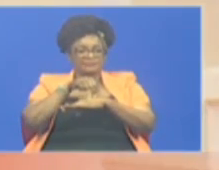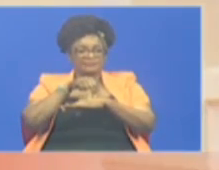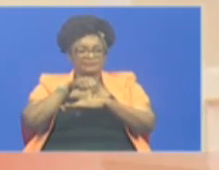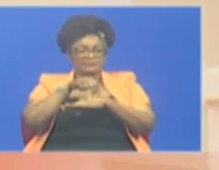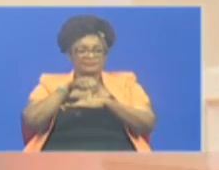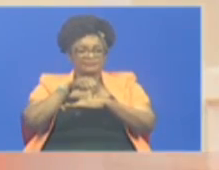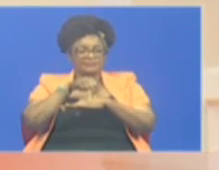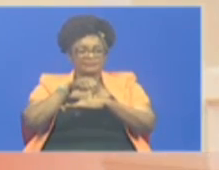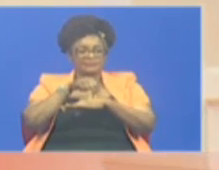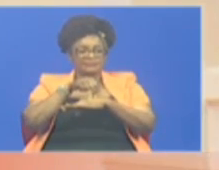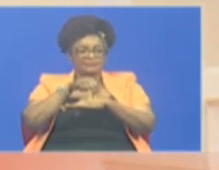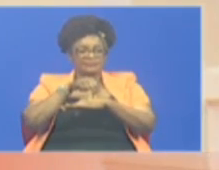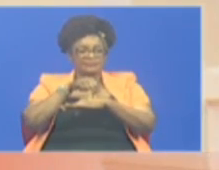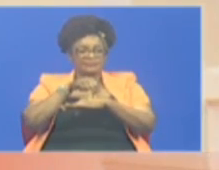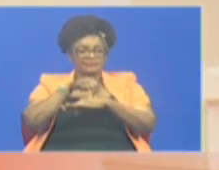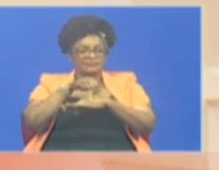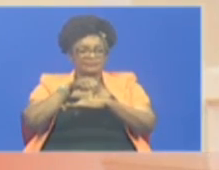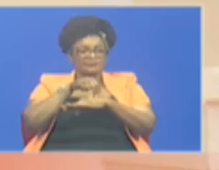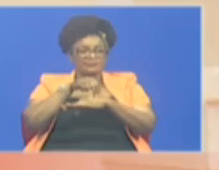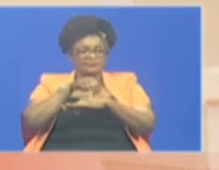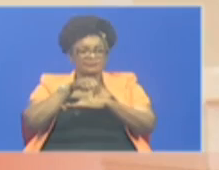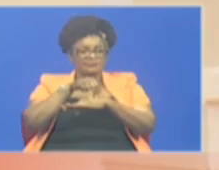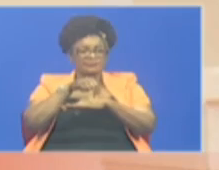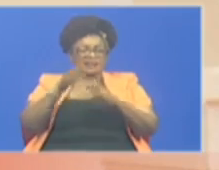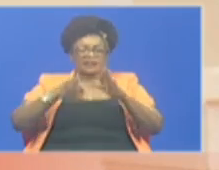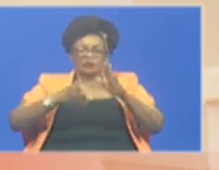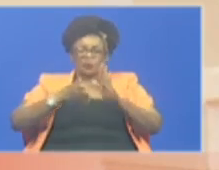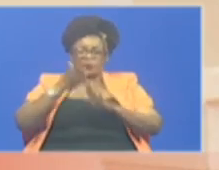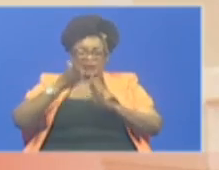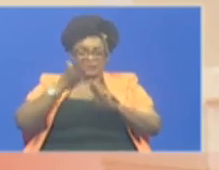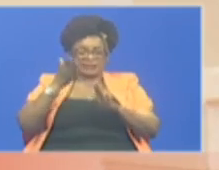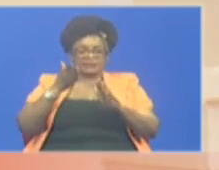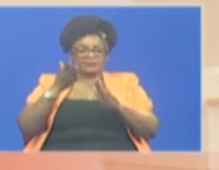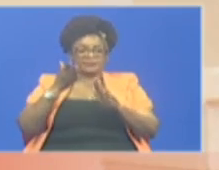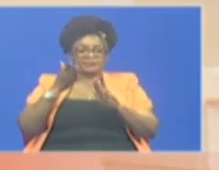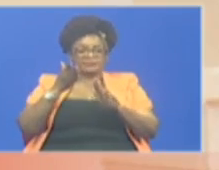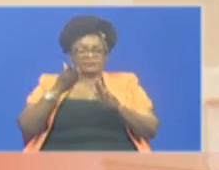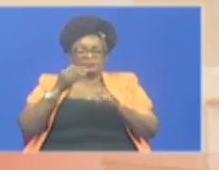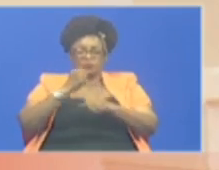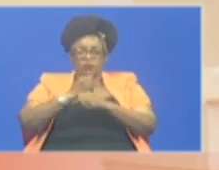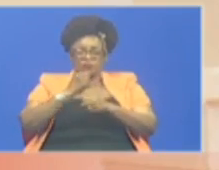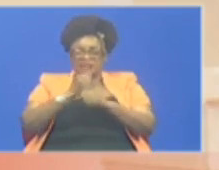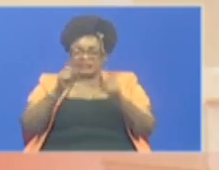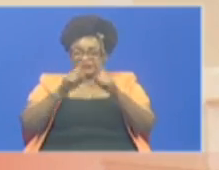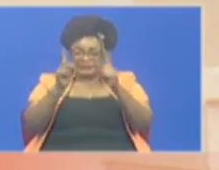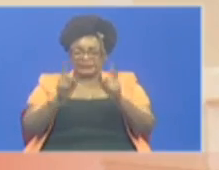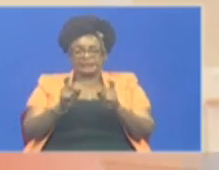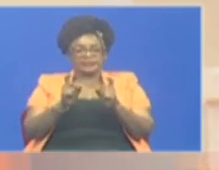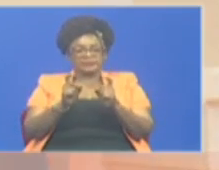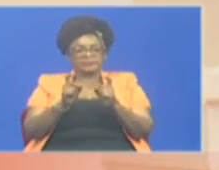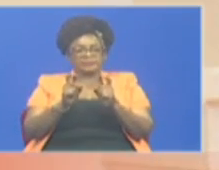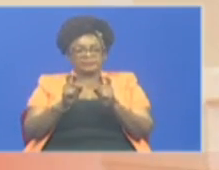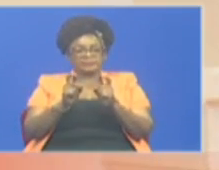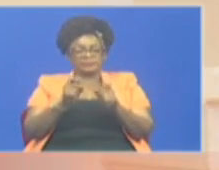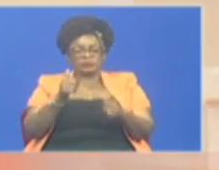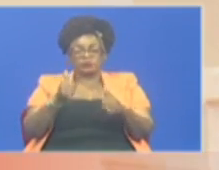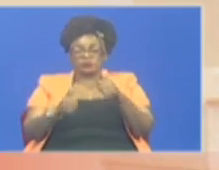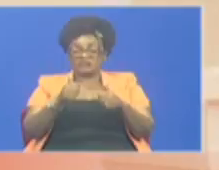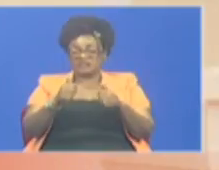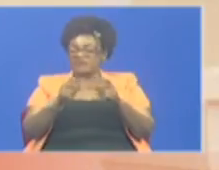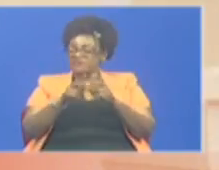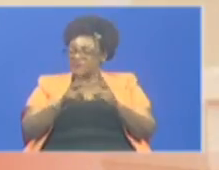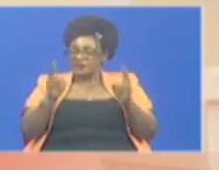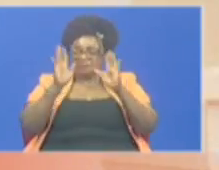One instance is in quickly escalating testing, which is key